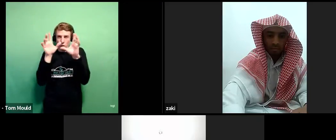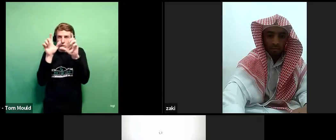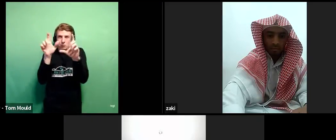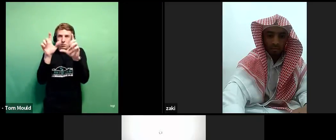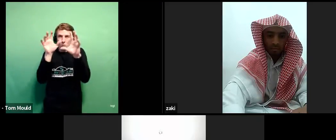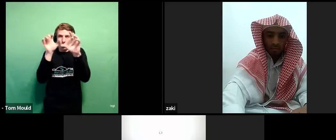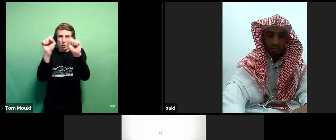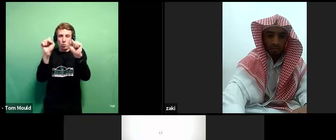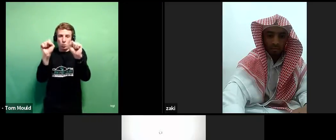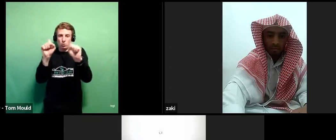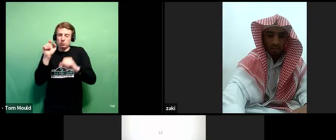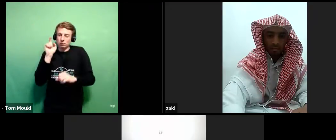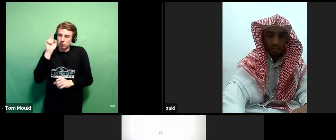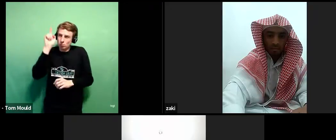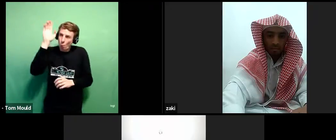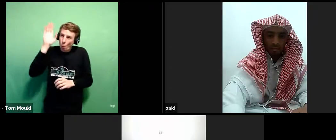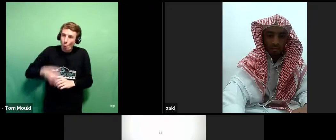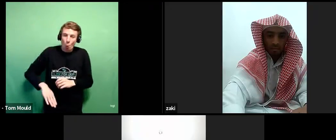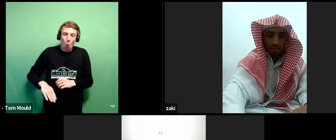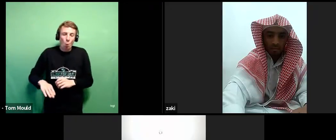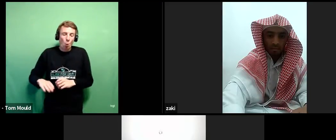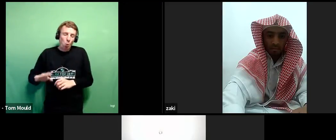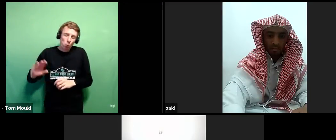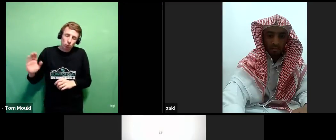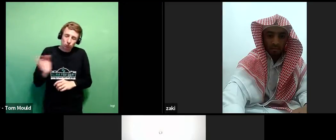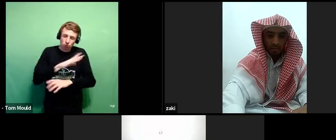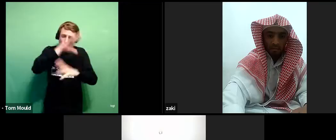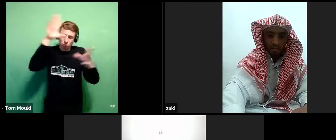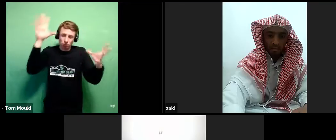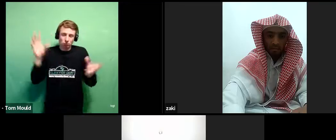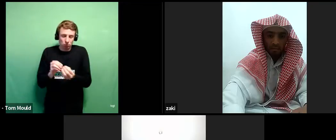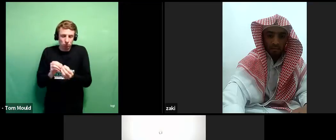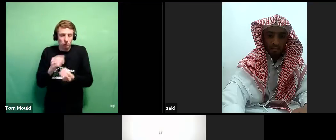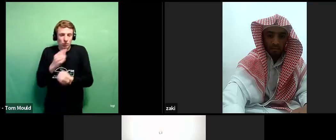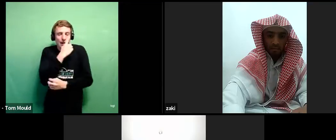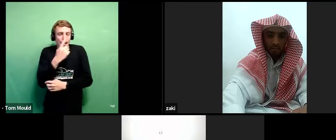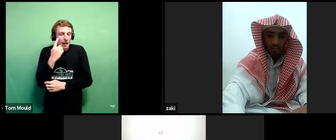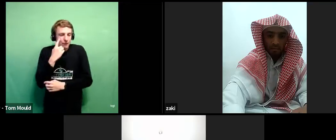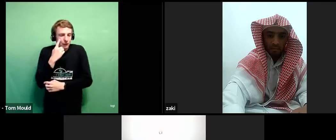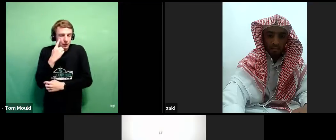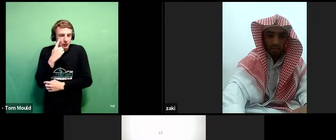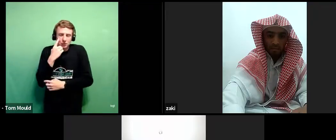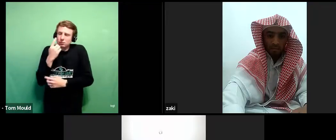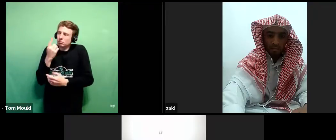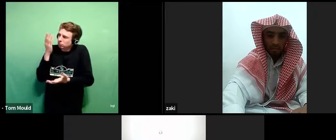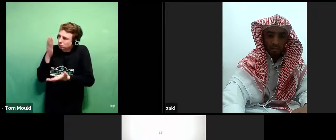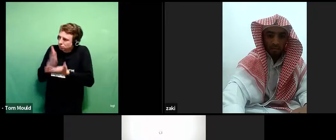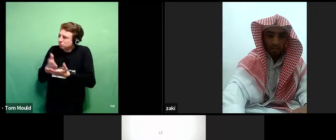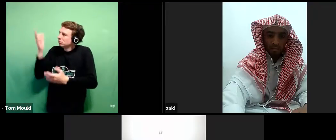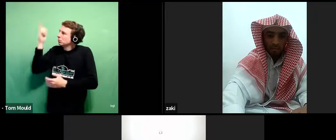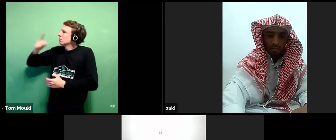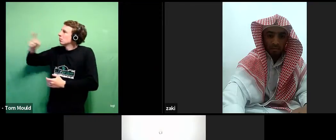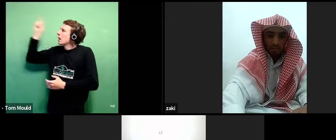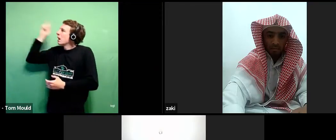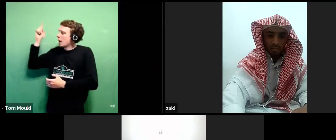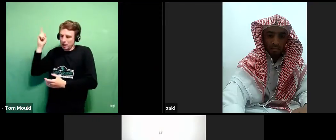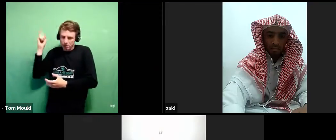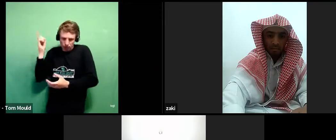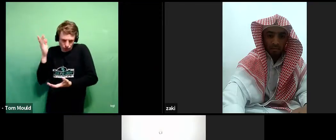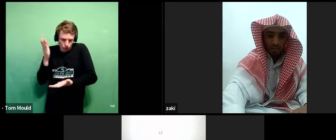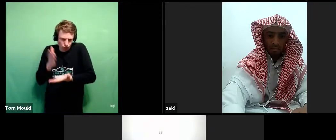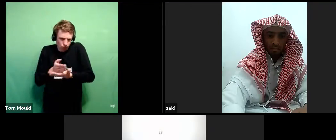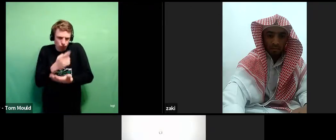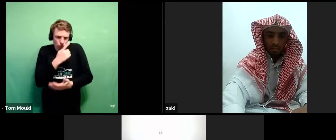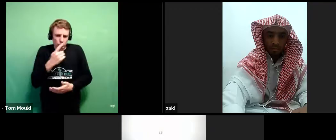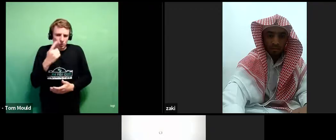understanding. And of mankind are some who take for worship others besides Allah as rivals. They love them as they